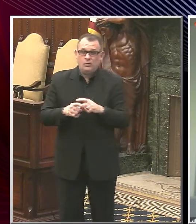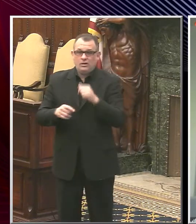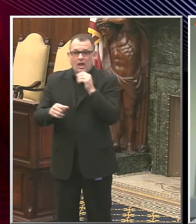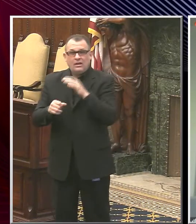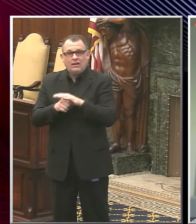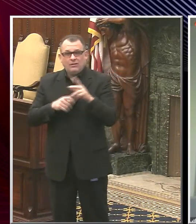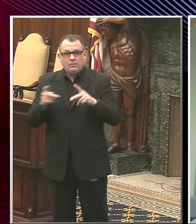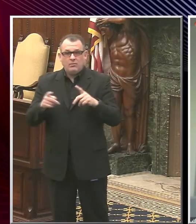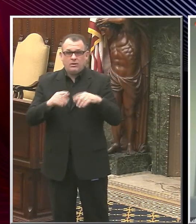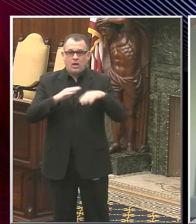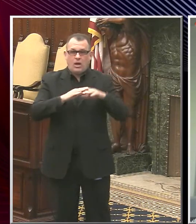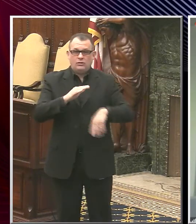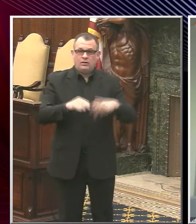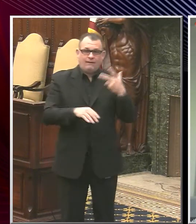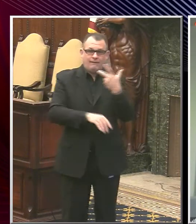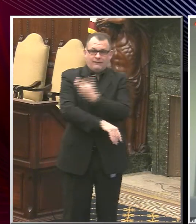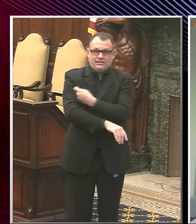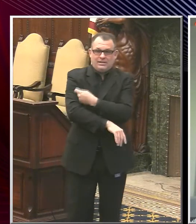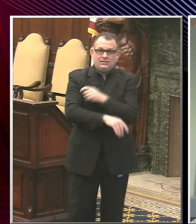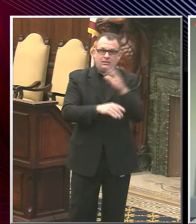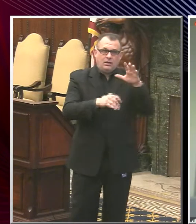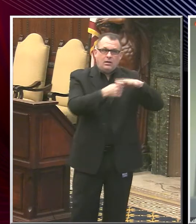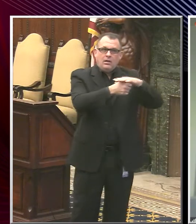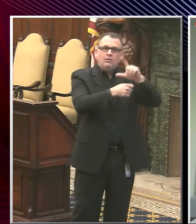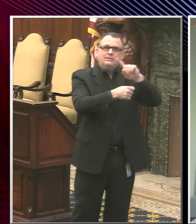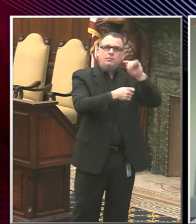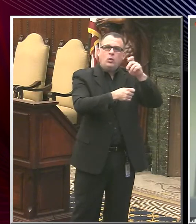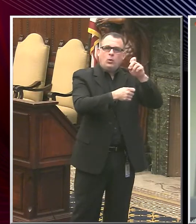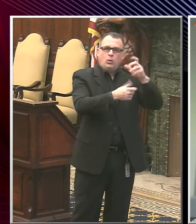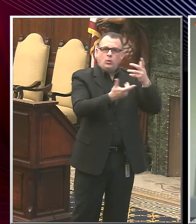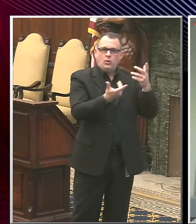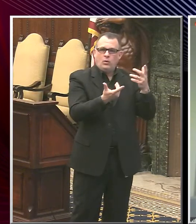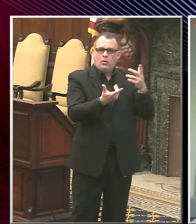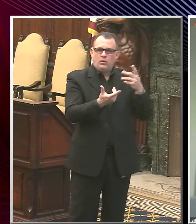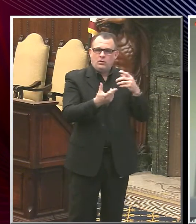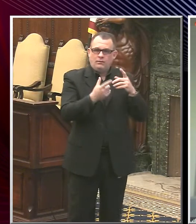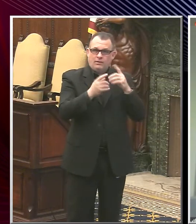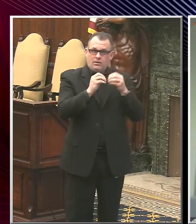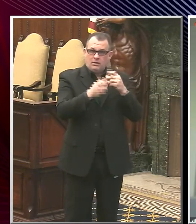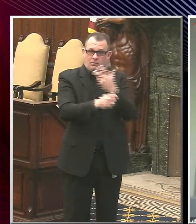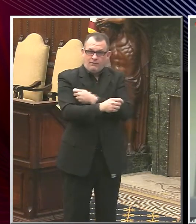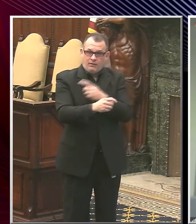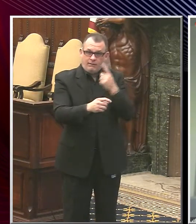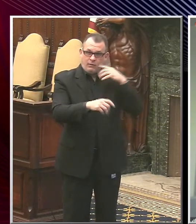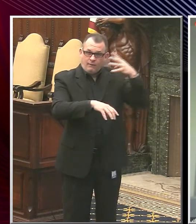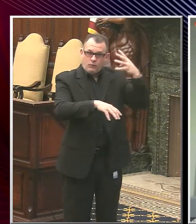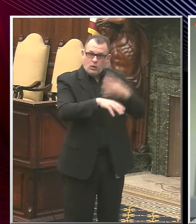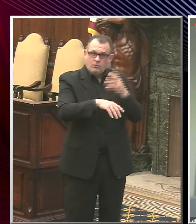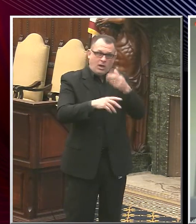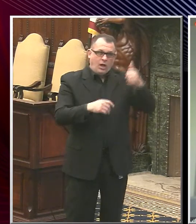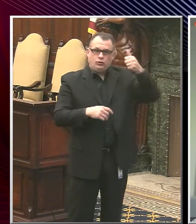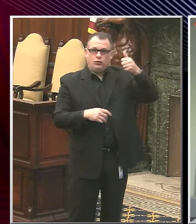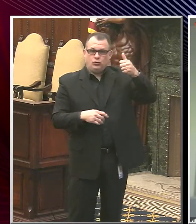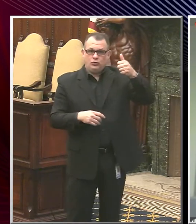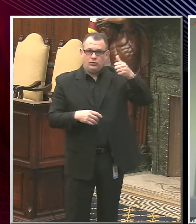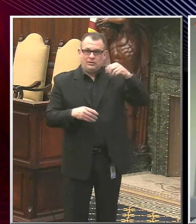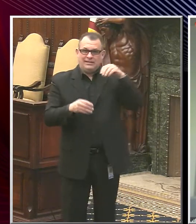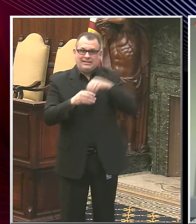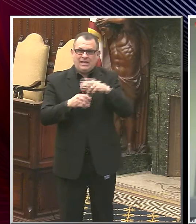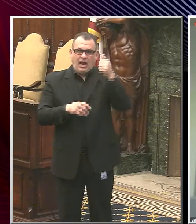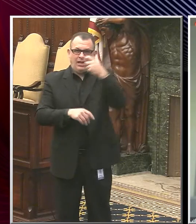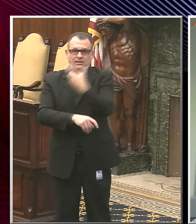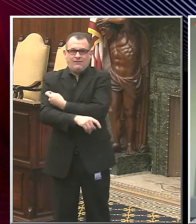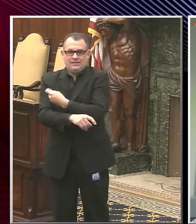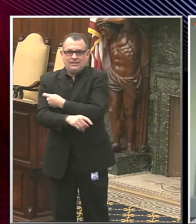under-vaccinated zip codes. In fact, vaccination rates are almost 4 times higher in the highest vaccinated zip codes than in the